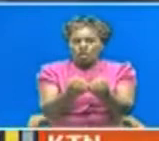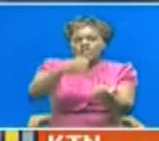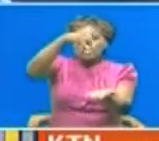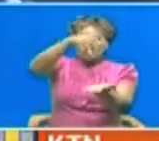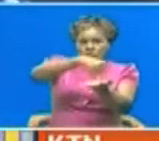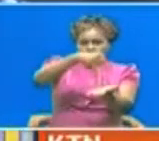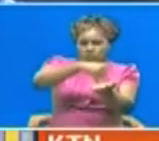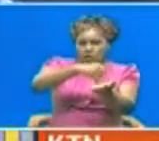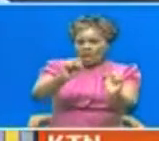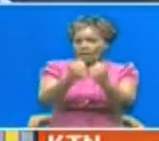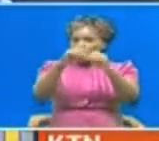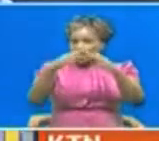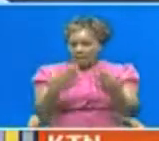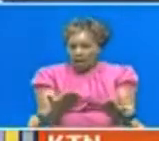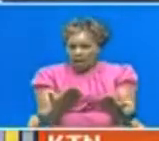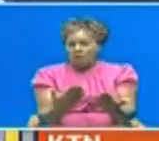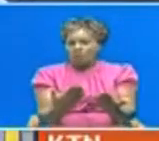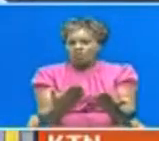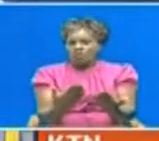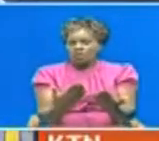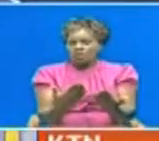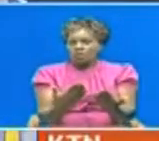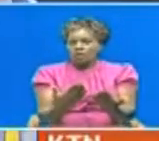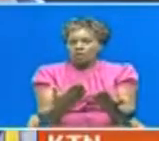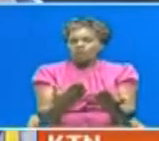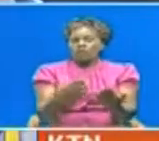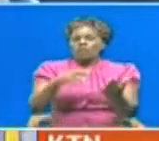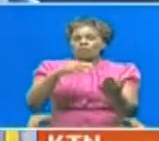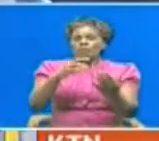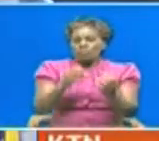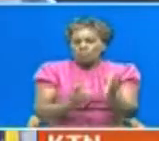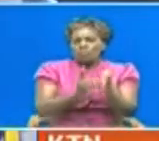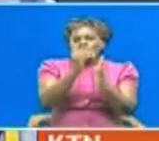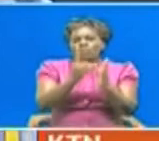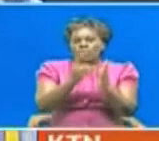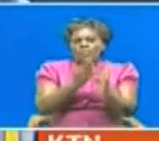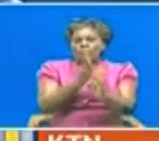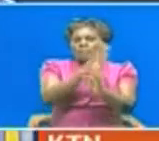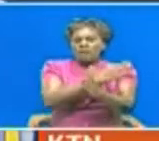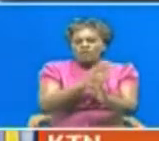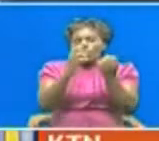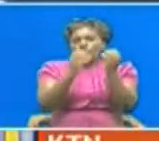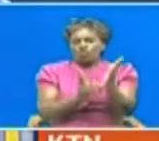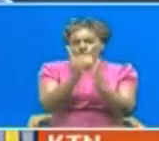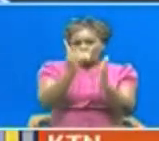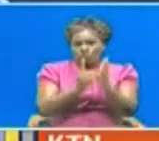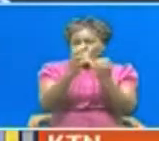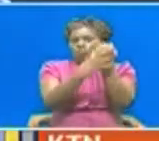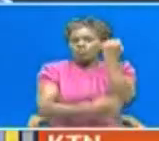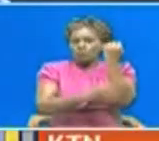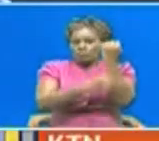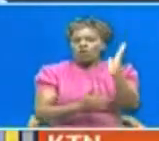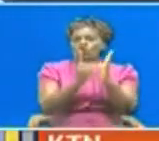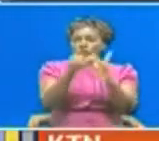inclusion, which comes together in what we refer to as a package of pro-poor growth. Pro-poor growth means you try and take the poorest people with